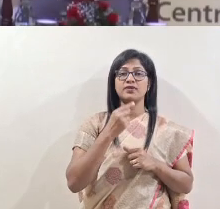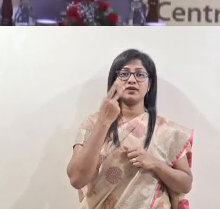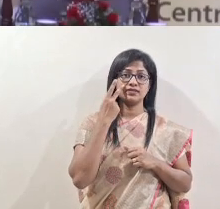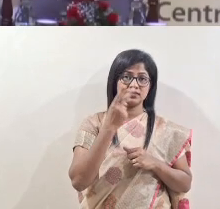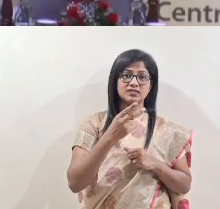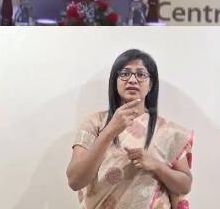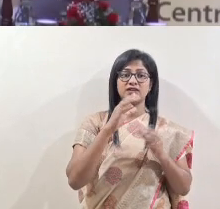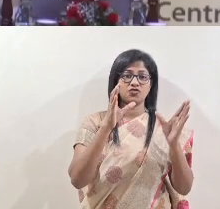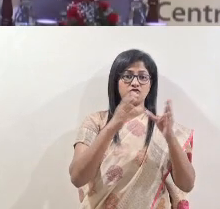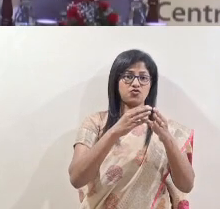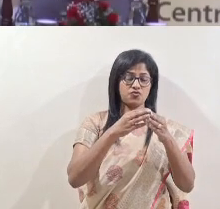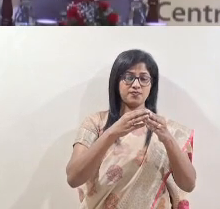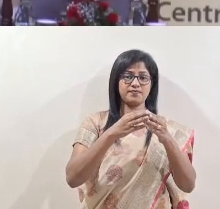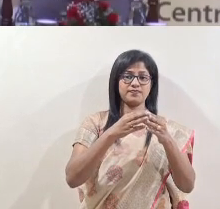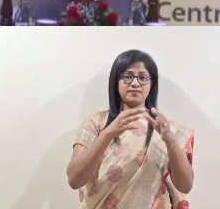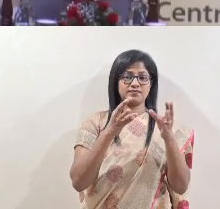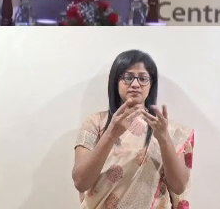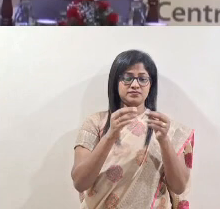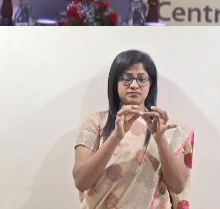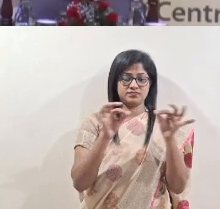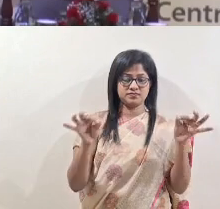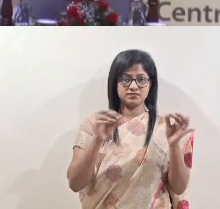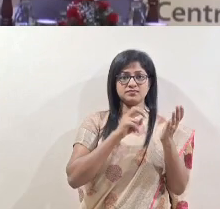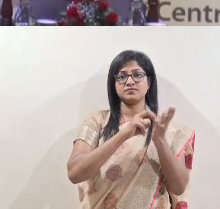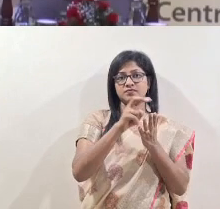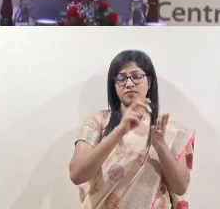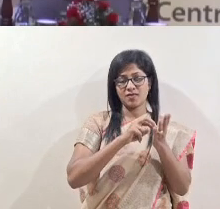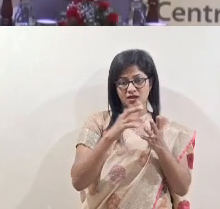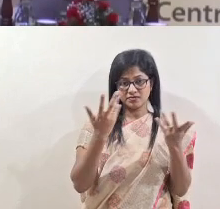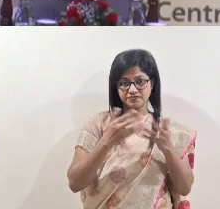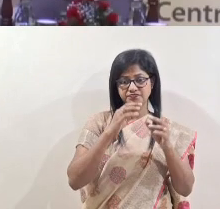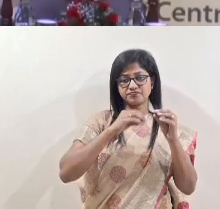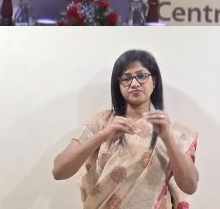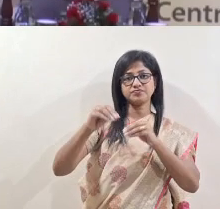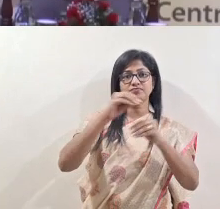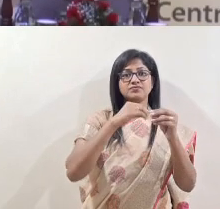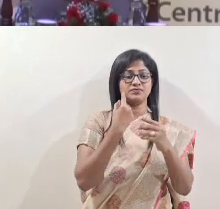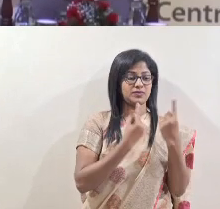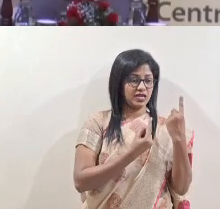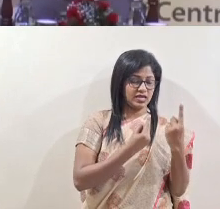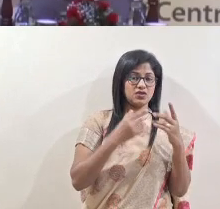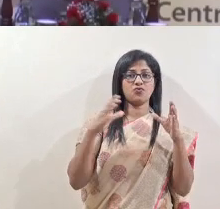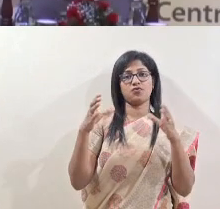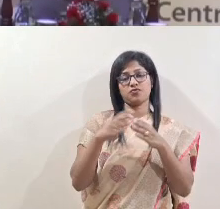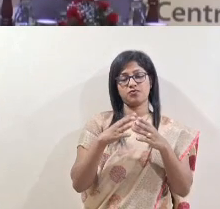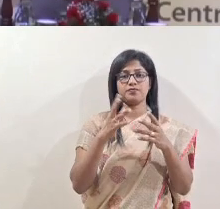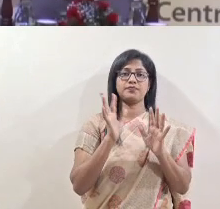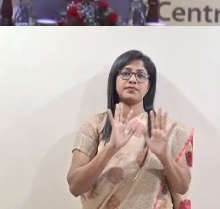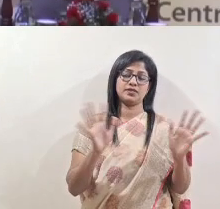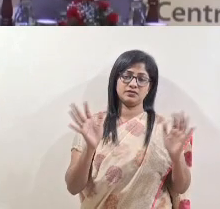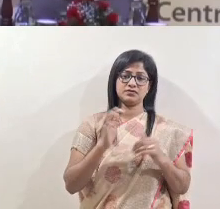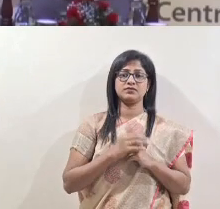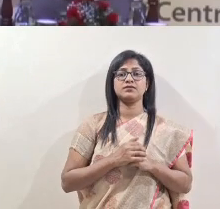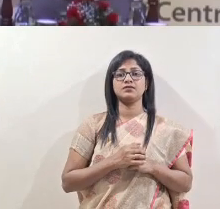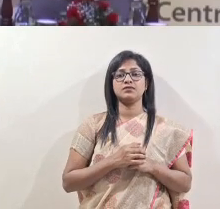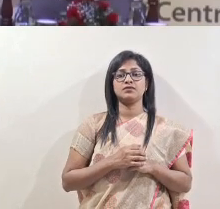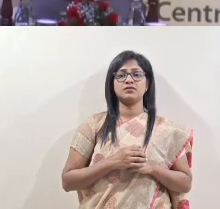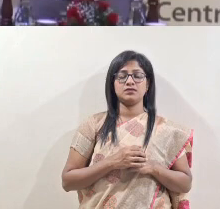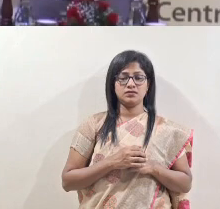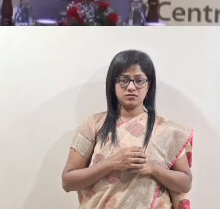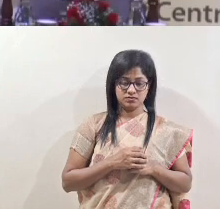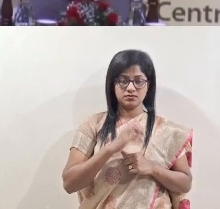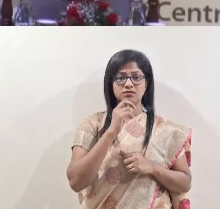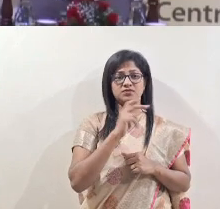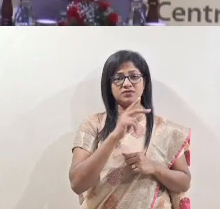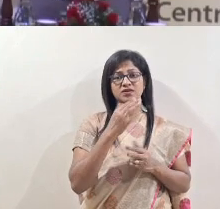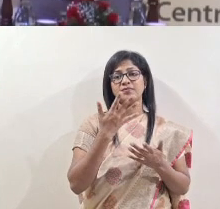of pedestrians, how they are behaving when they are moving individually or in group. Okay. Maybe in further studies, we will because